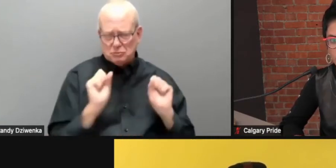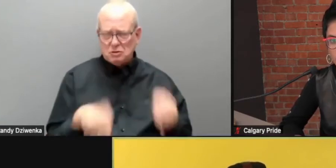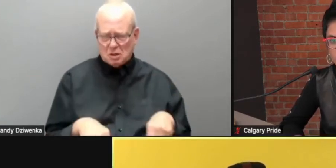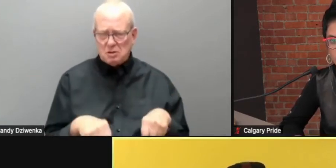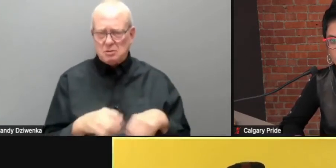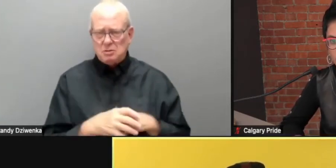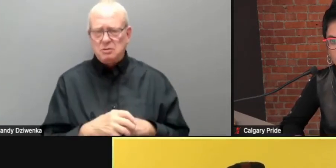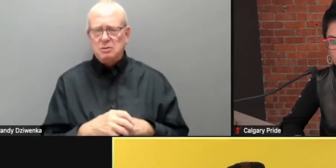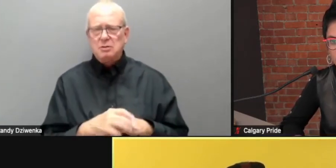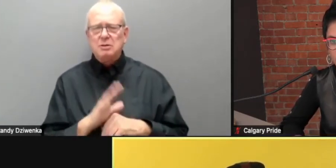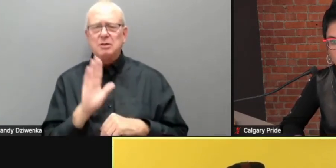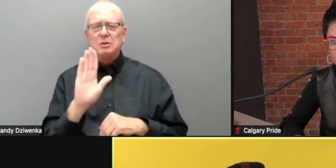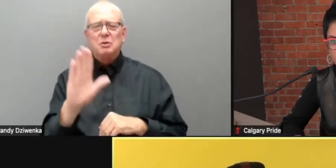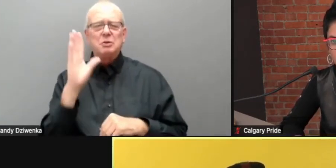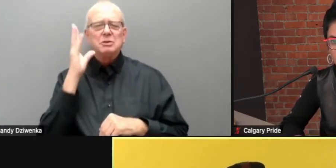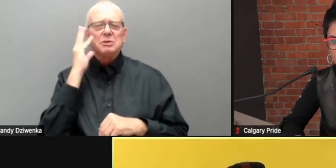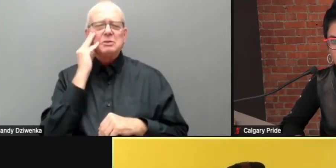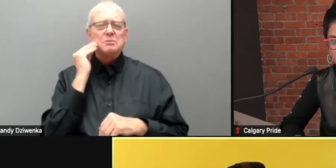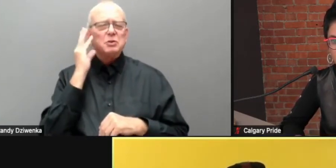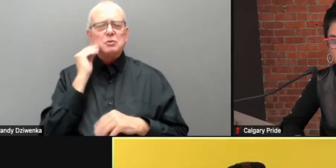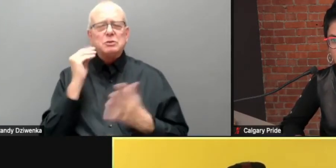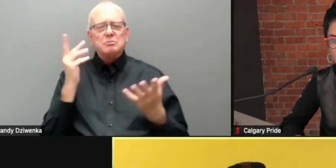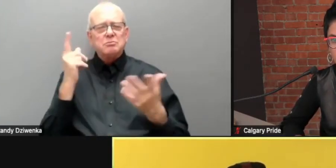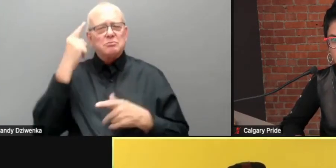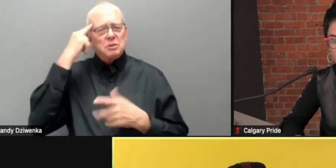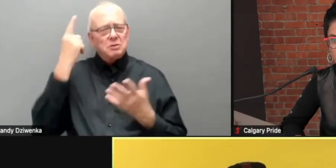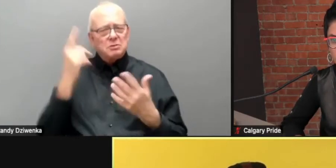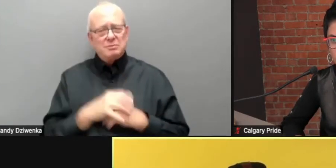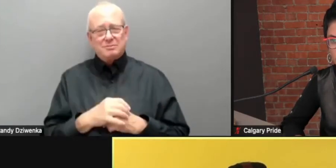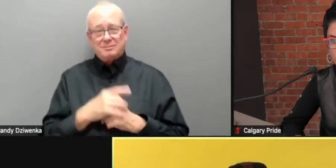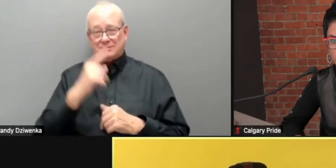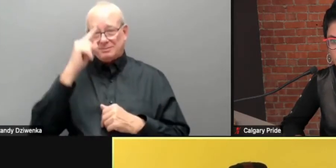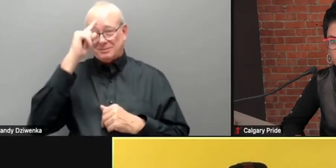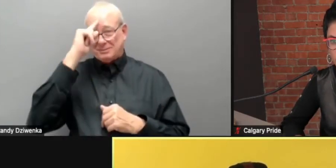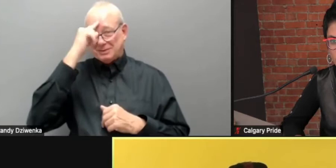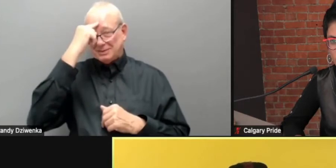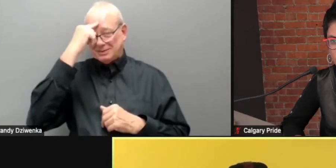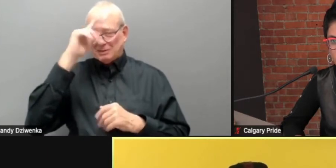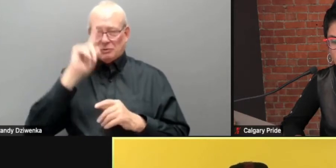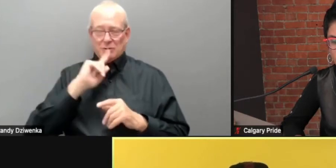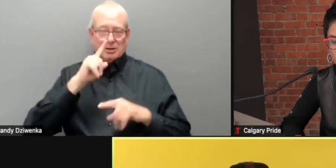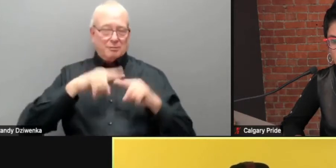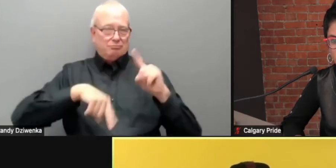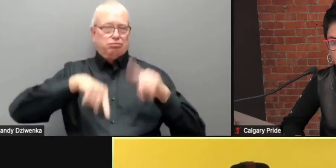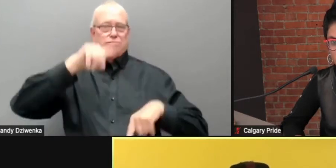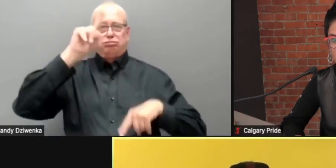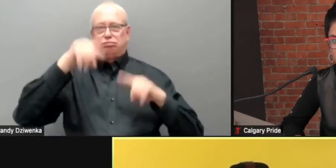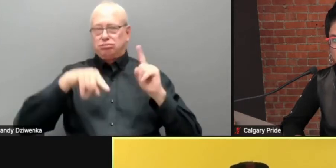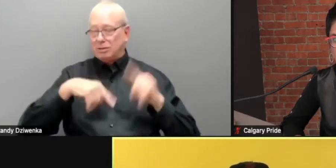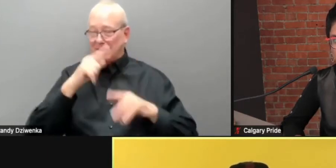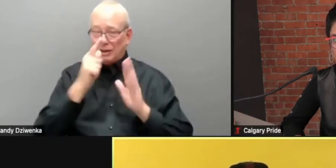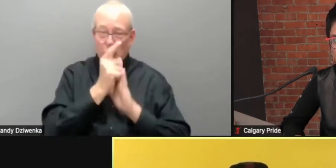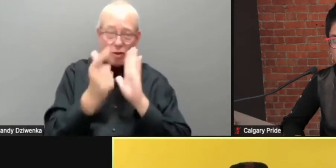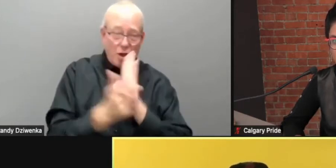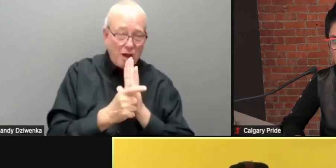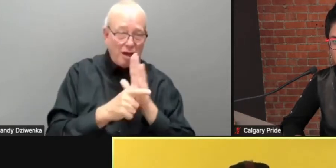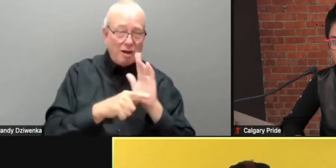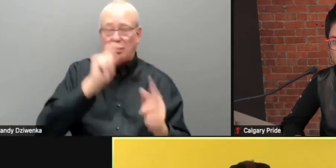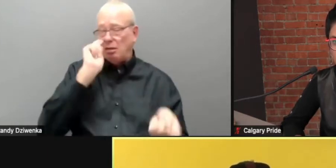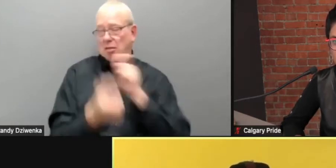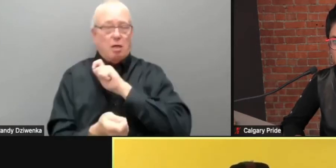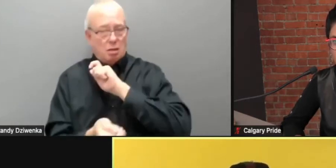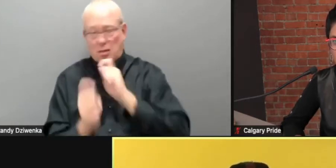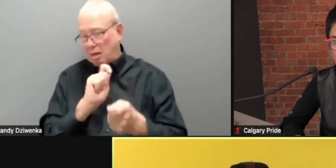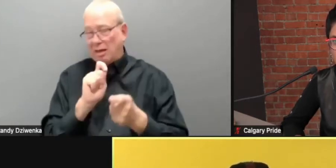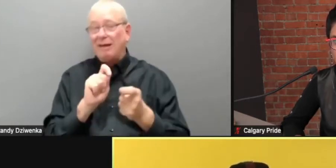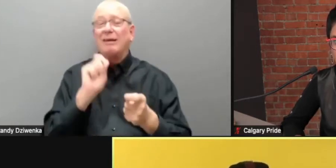we've had a lot of ups and downs with regards to the law. I mean, it has been 2 decades we've been fighting for a colonial law,